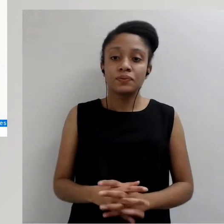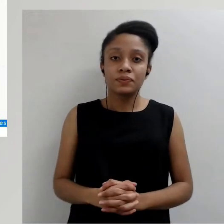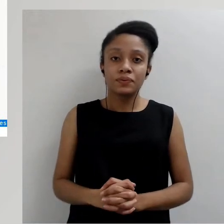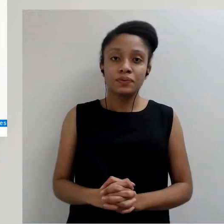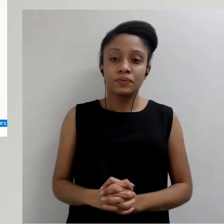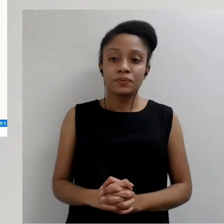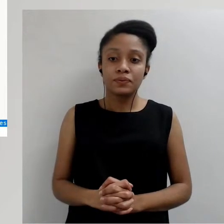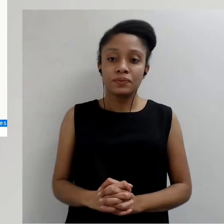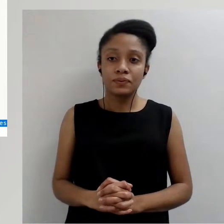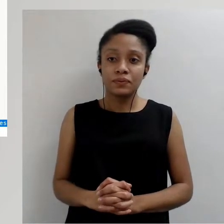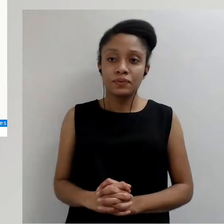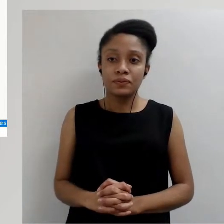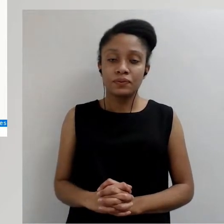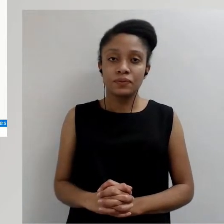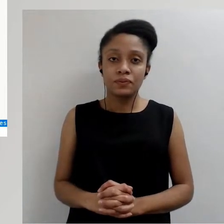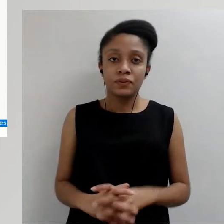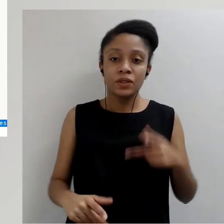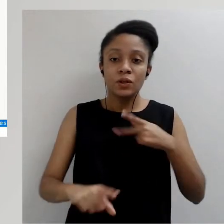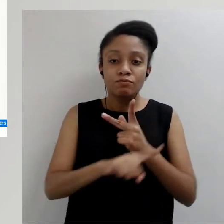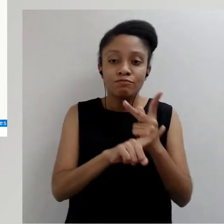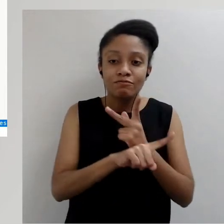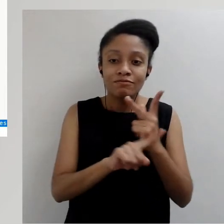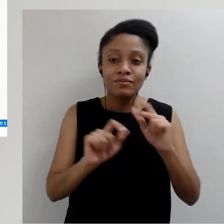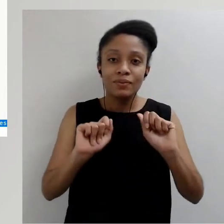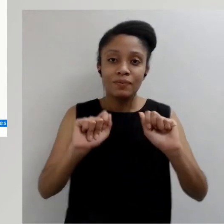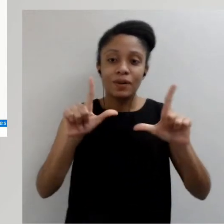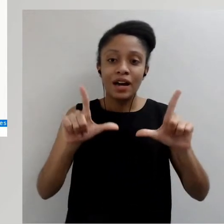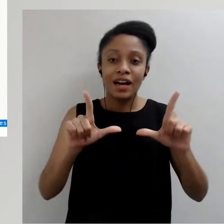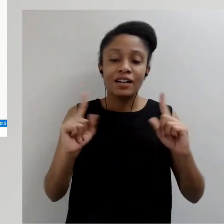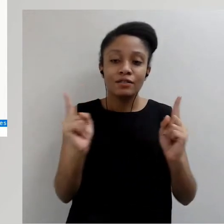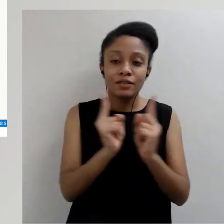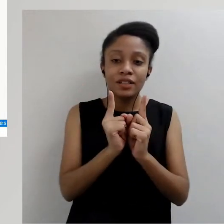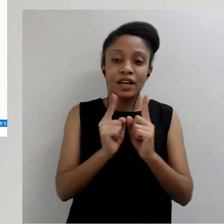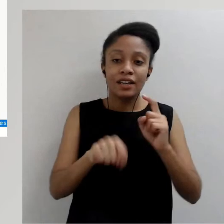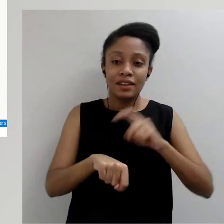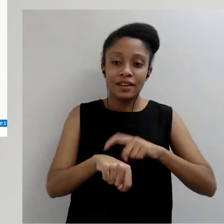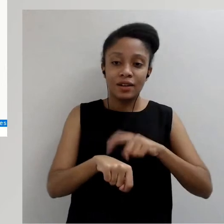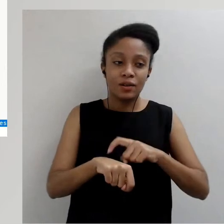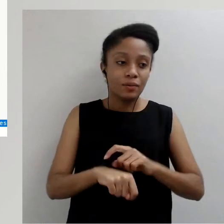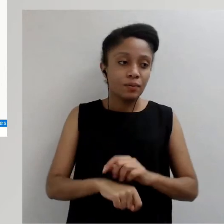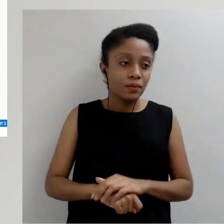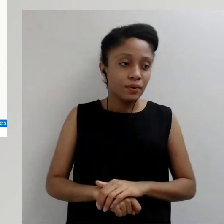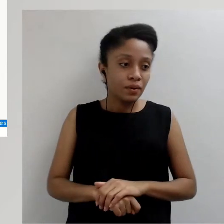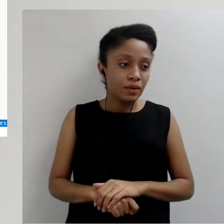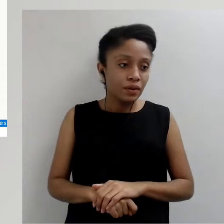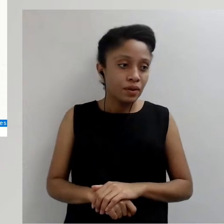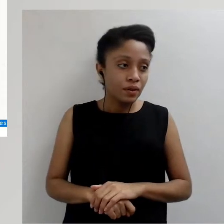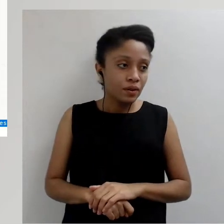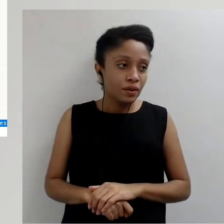I'm skipping some parts so that I can reach my time, okay?